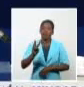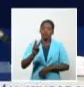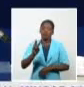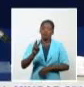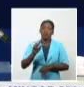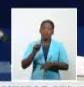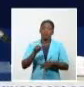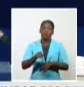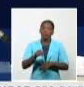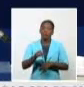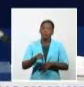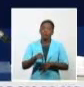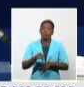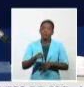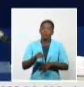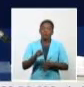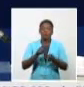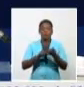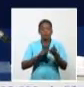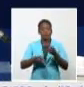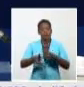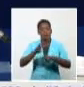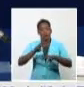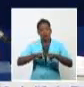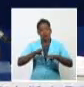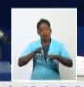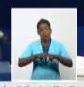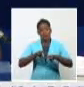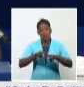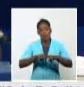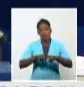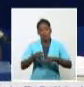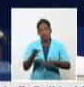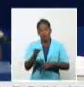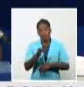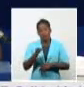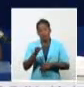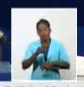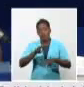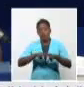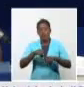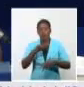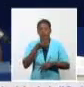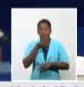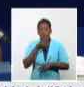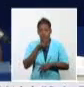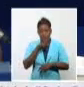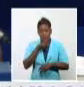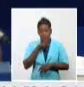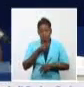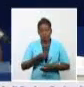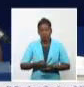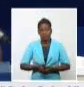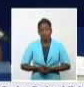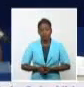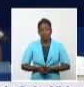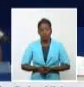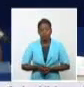And the third person who died yesterday was a 72-year-old male Cuban